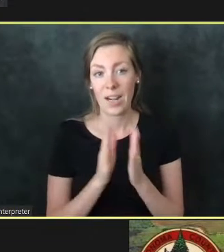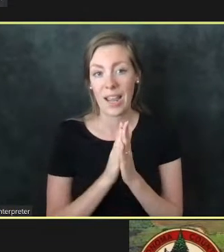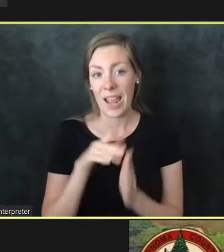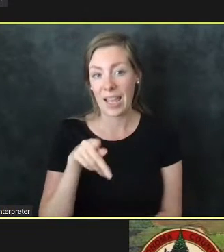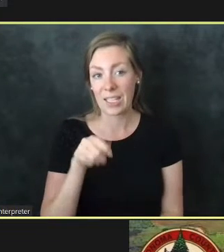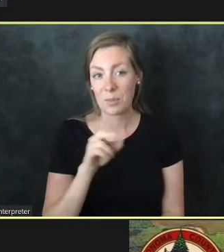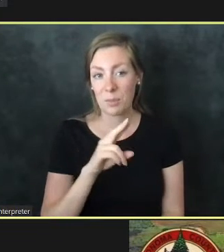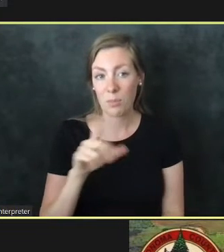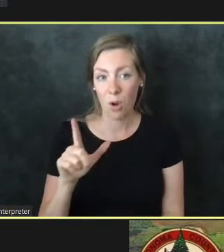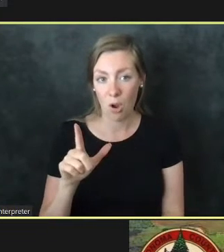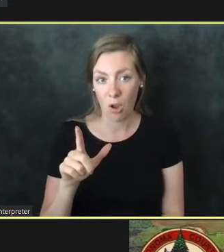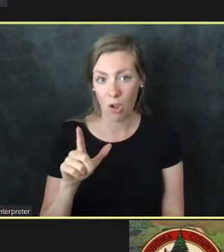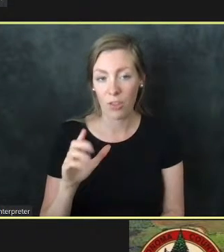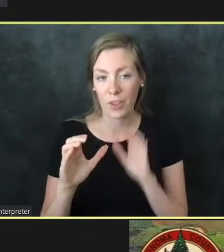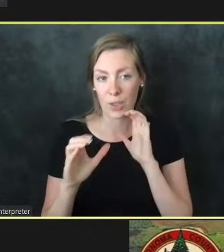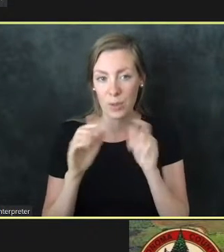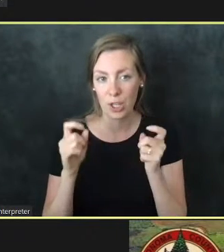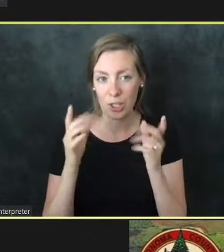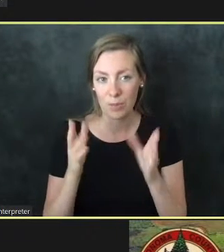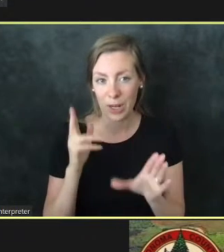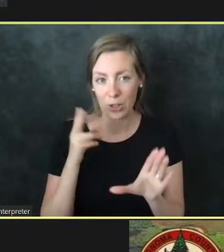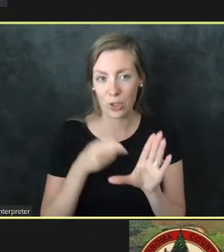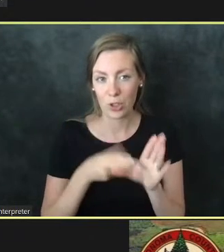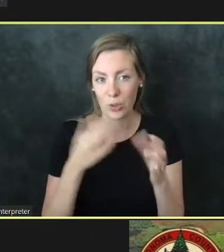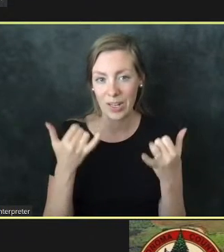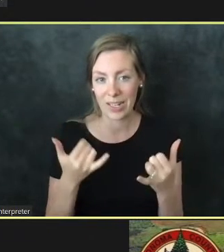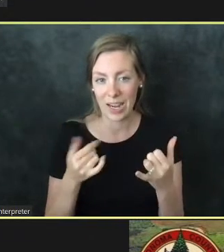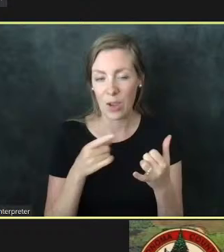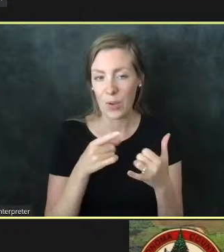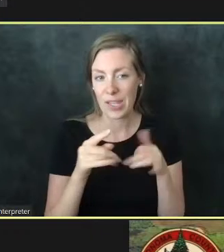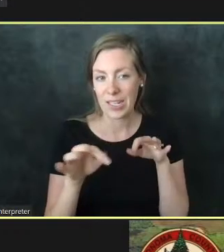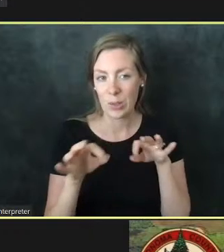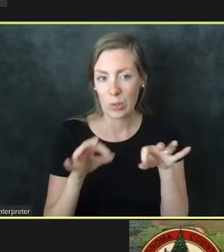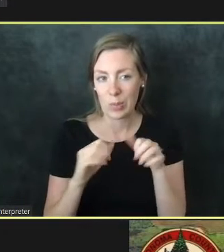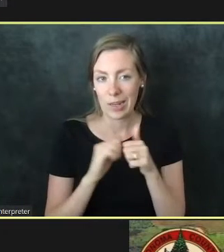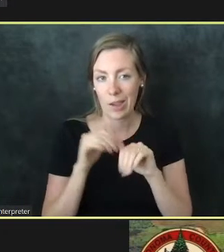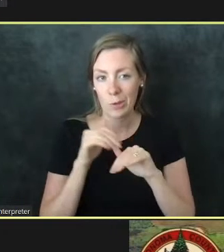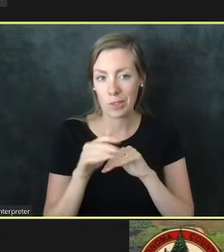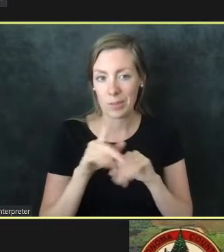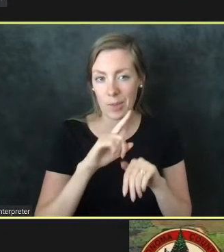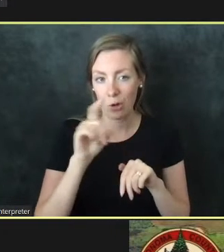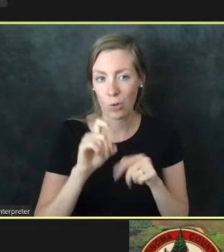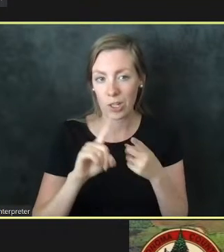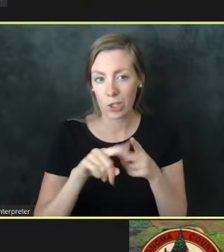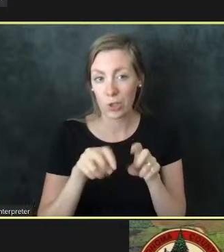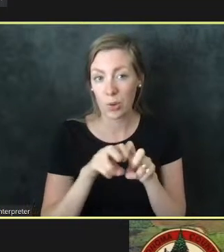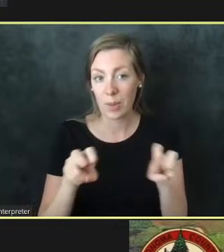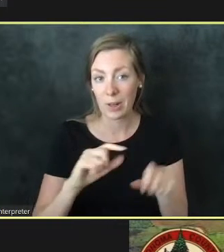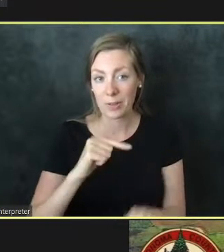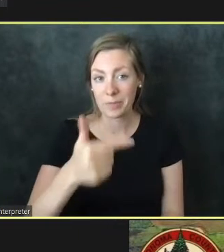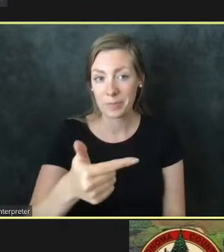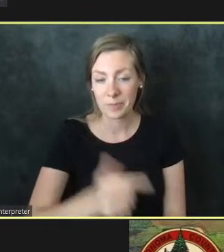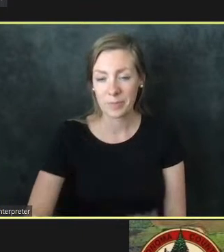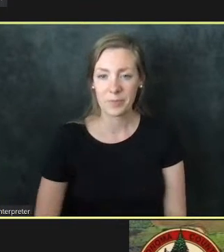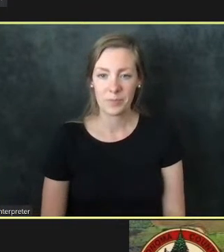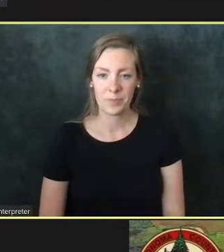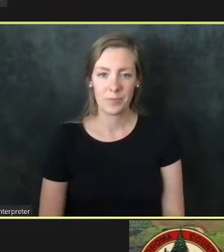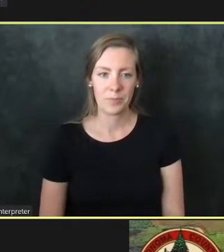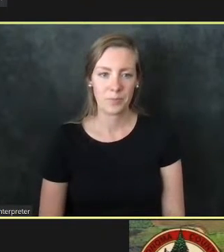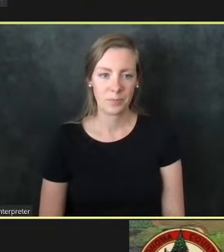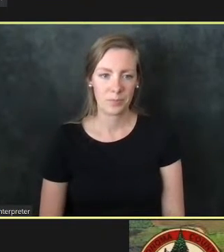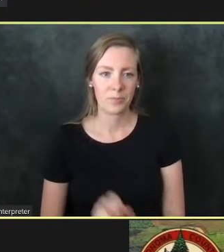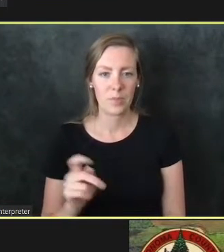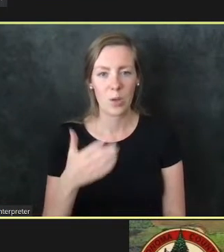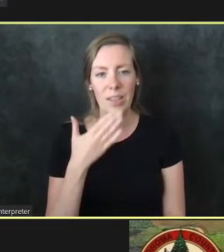communications manager, y también el to manejo tell de you how you can comunicación para submit those questions to our panel. cómo pueden ustedes someter estas palabras